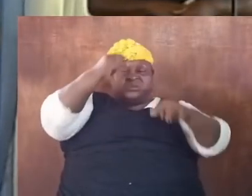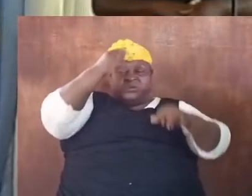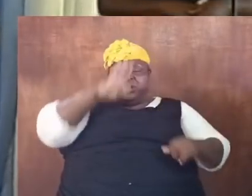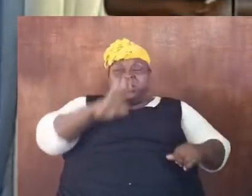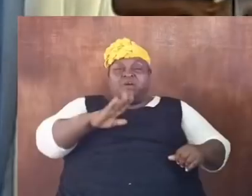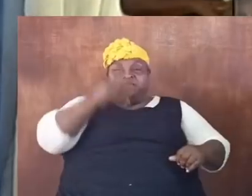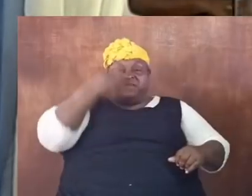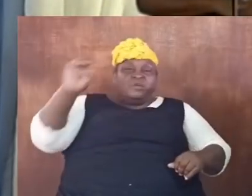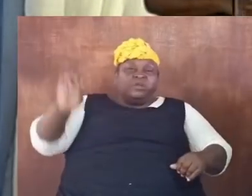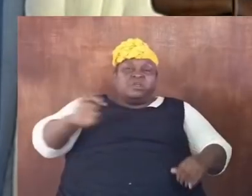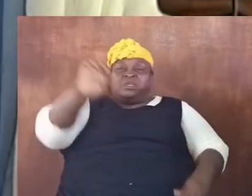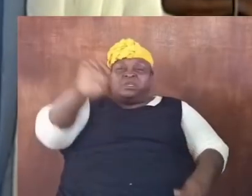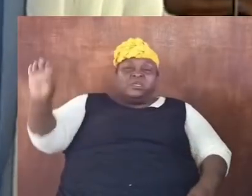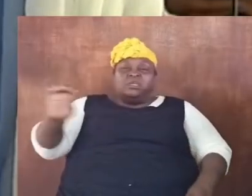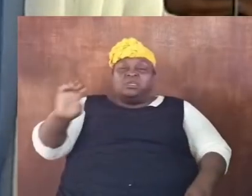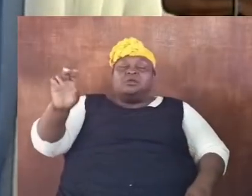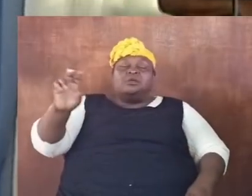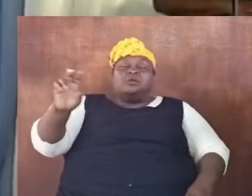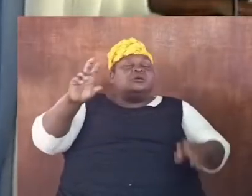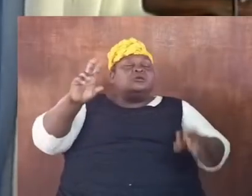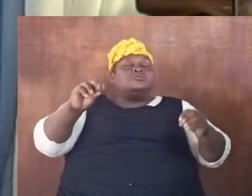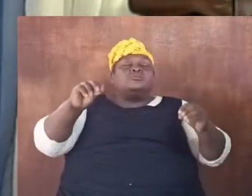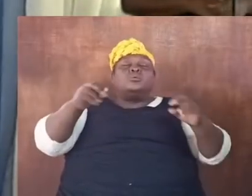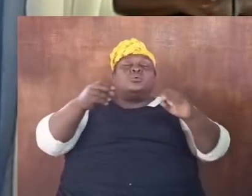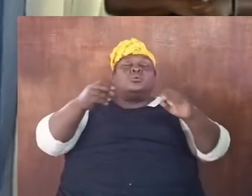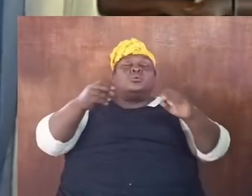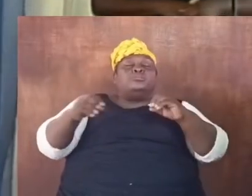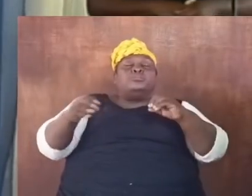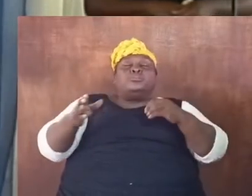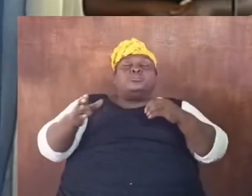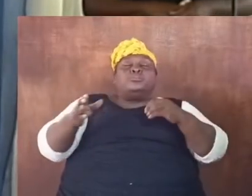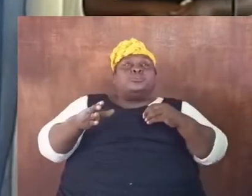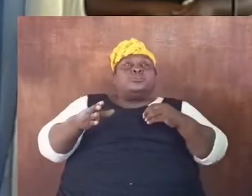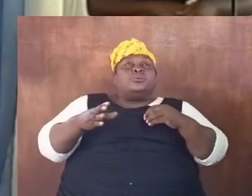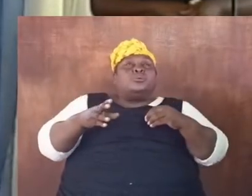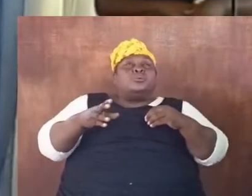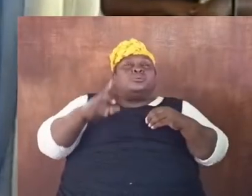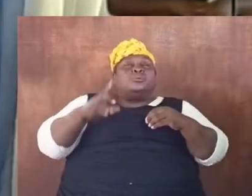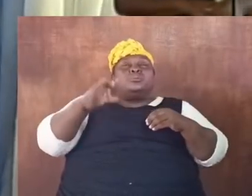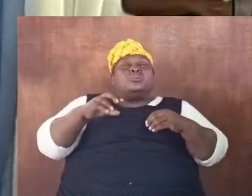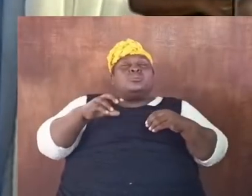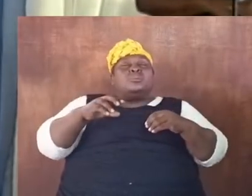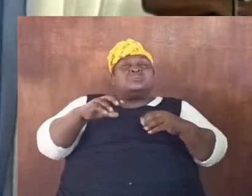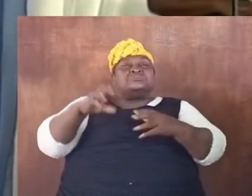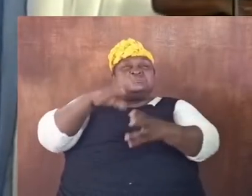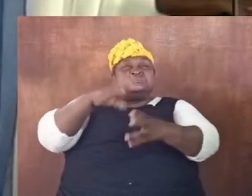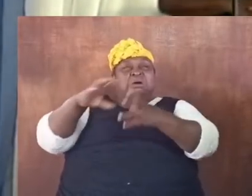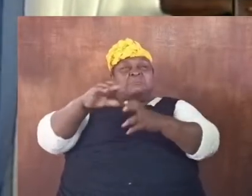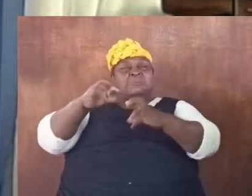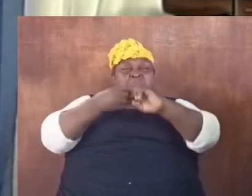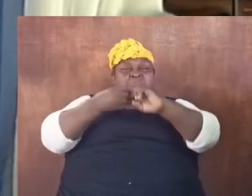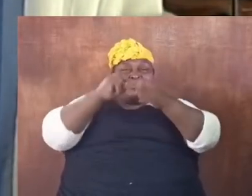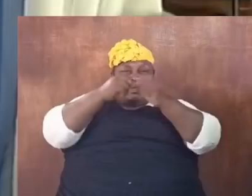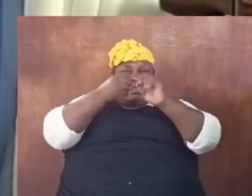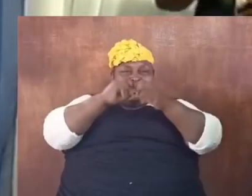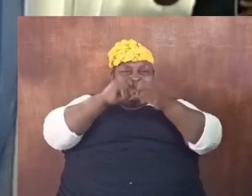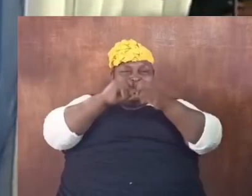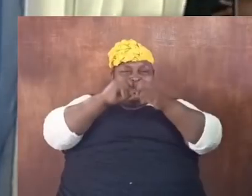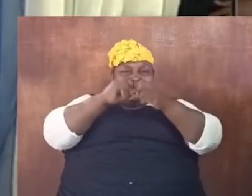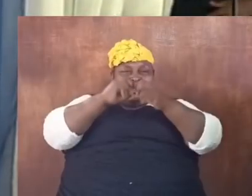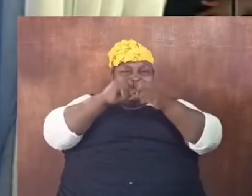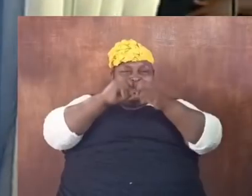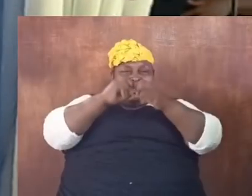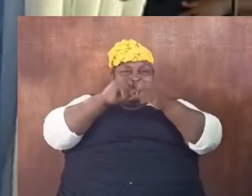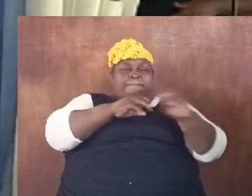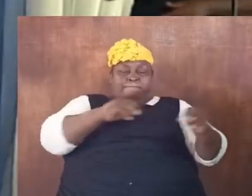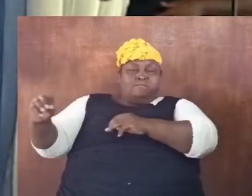ever. Don't let no storm blow you. Praise God. Don't let no storm. We don't